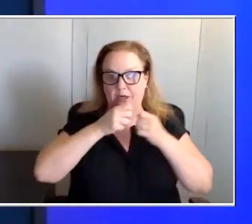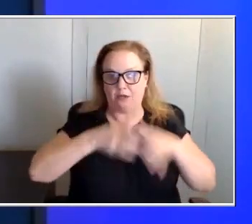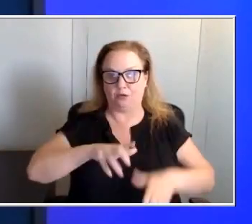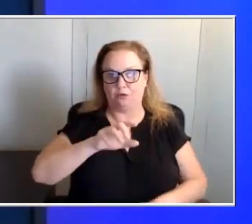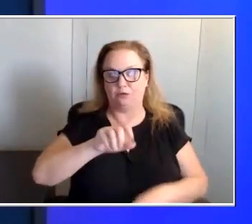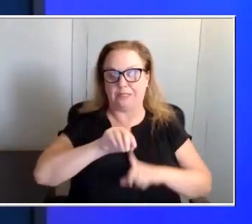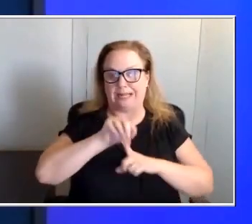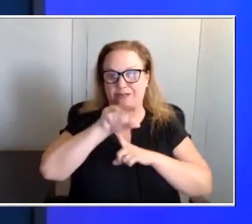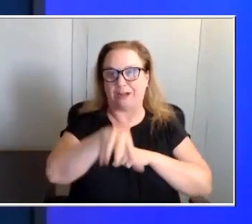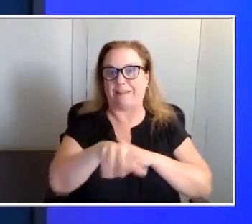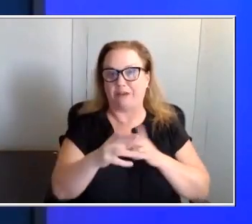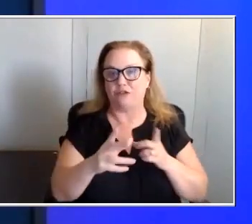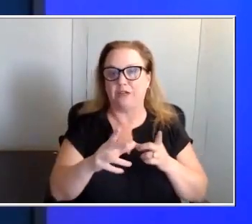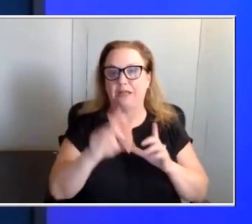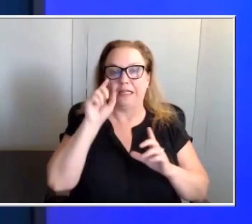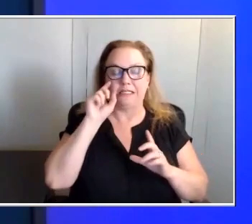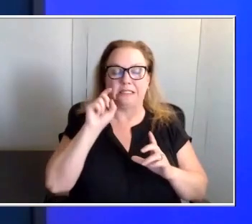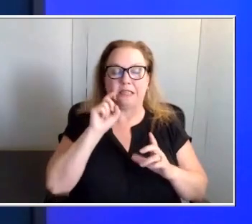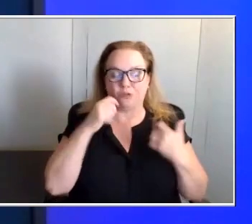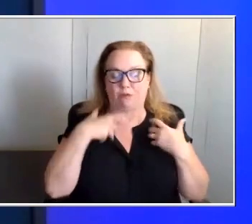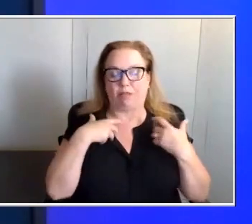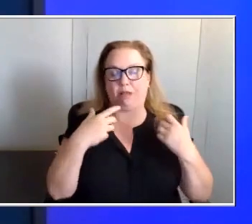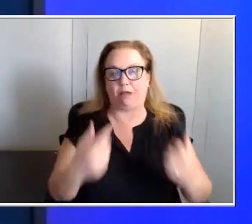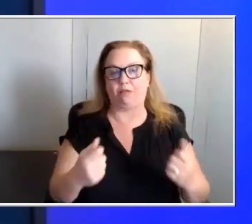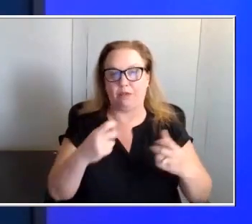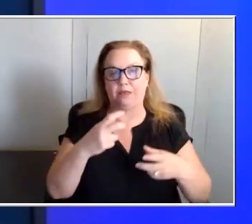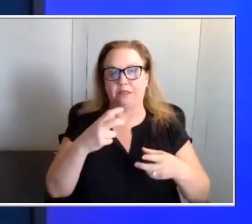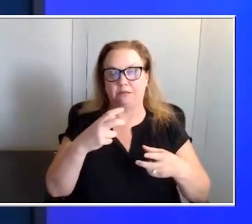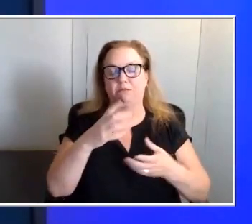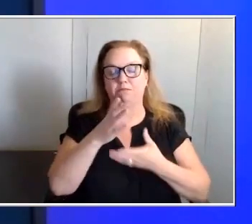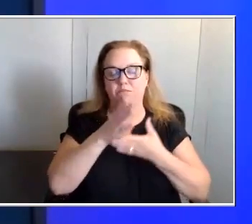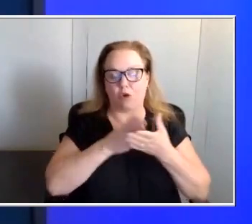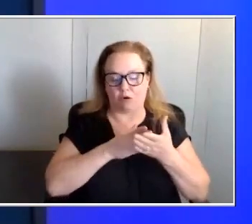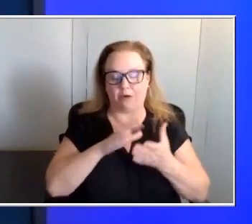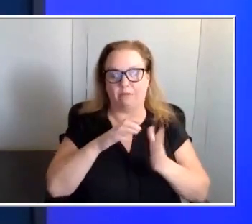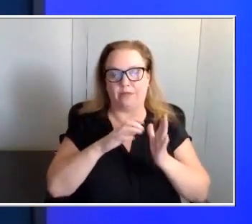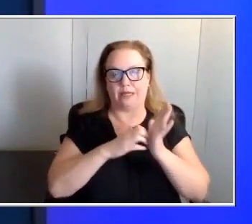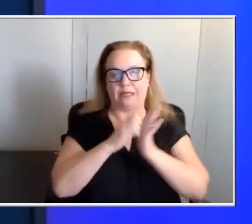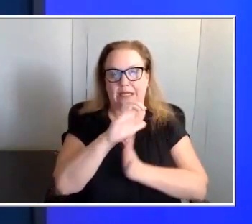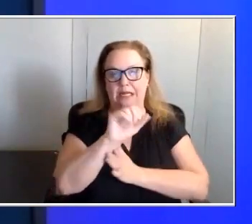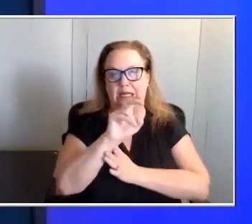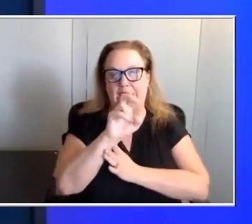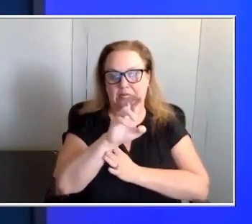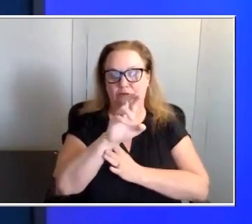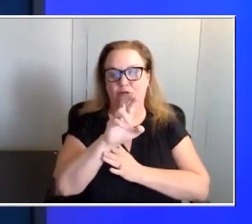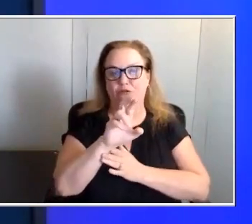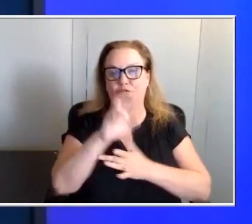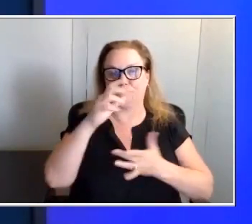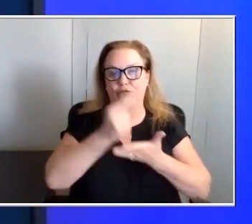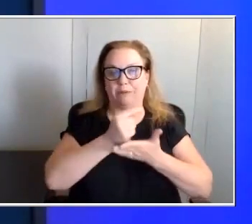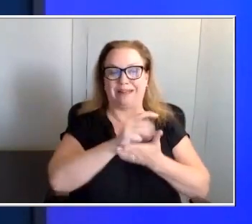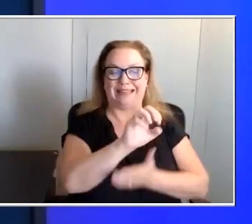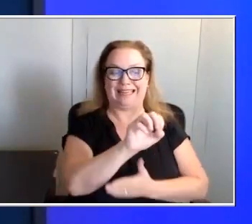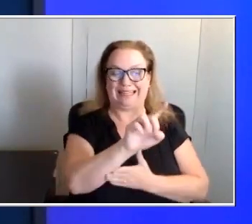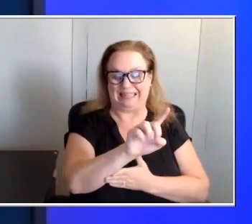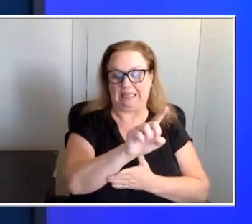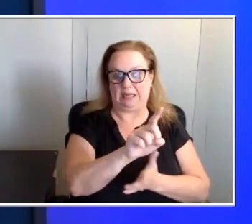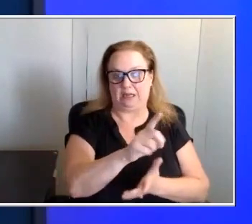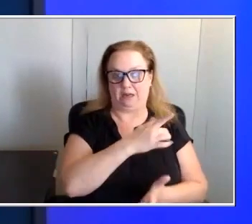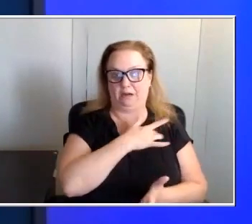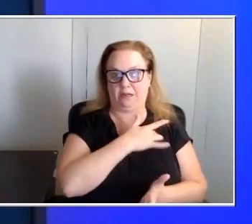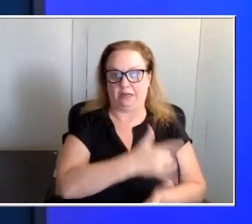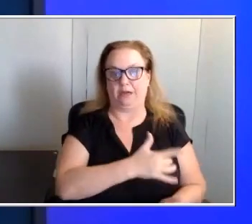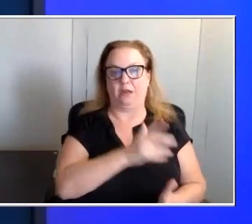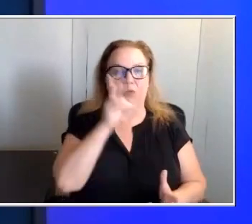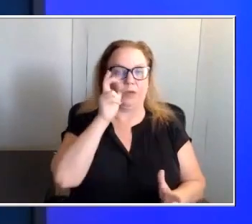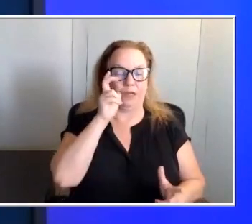so sexual dysfunction is a part of prostate cancer treatment. Erectile dysfunction, which is the one that we get most distressed about because the